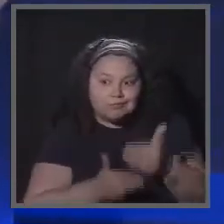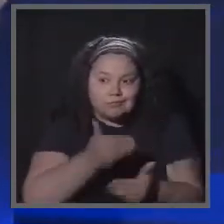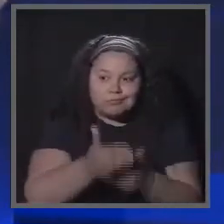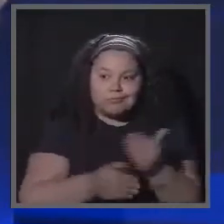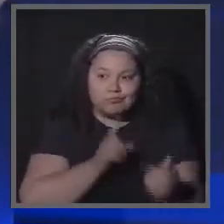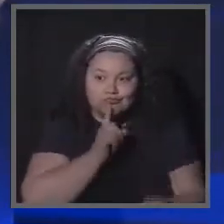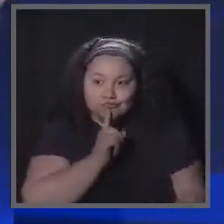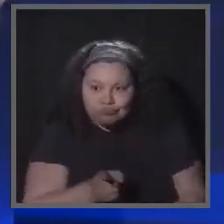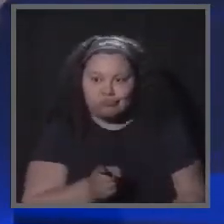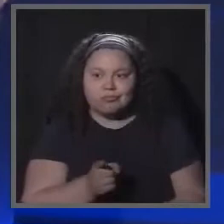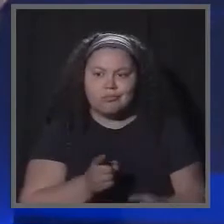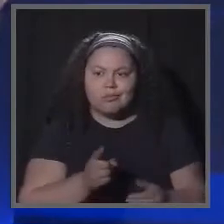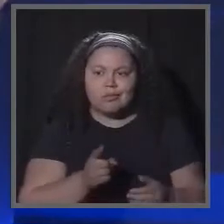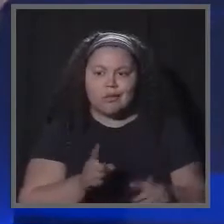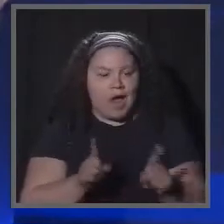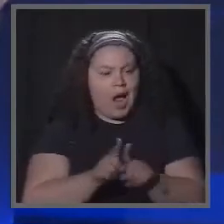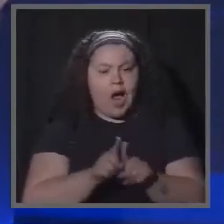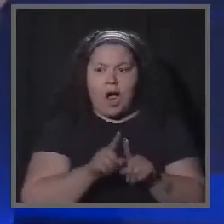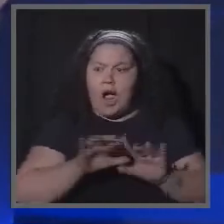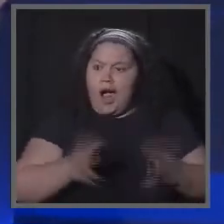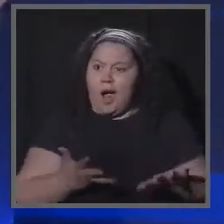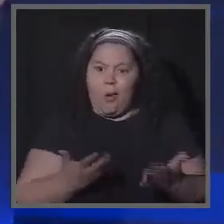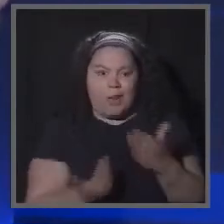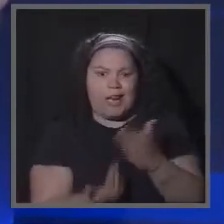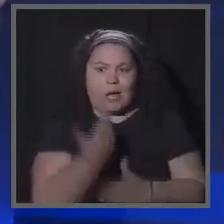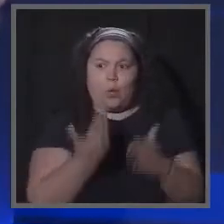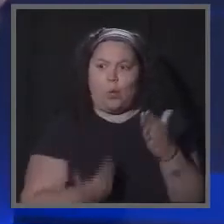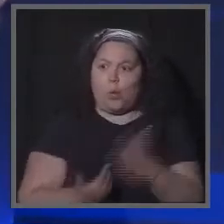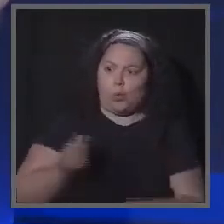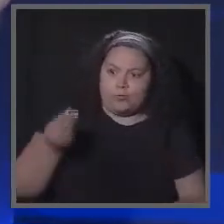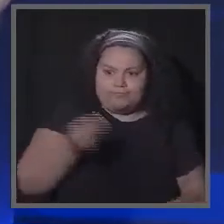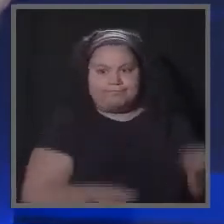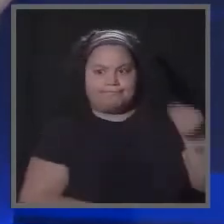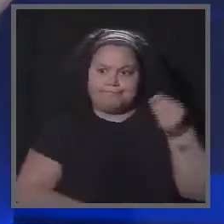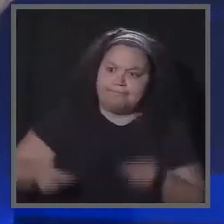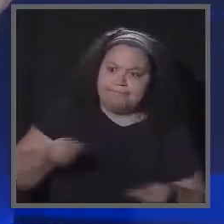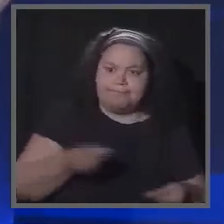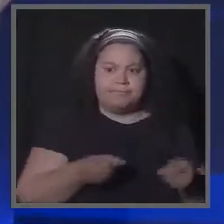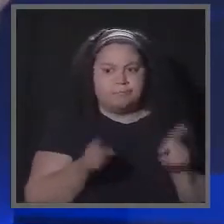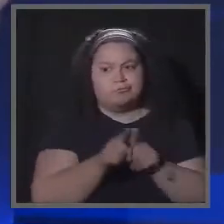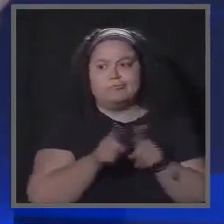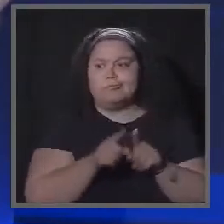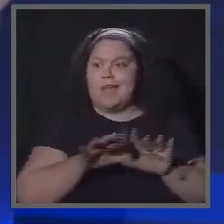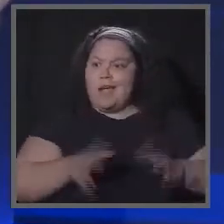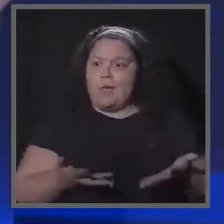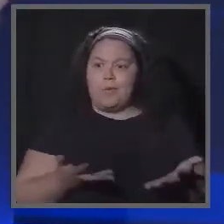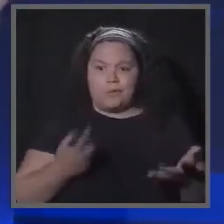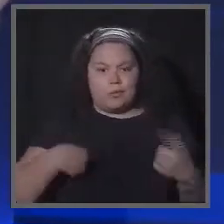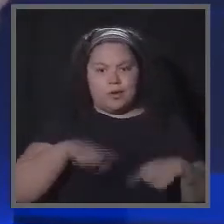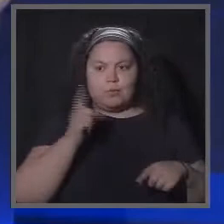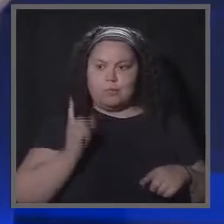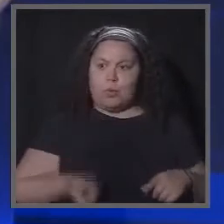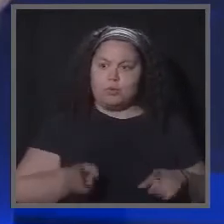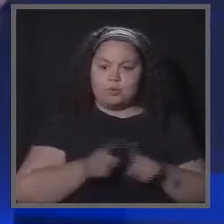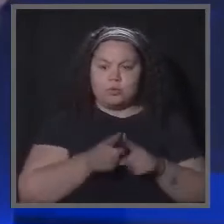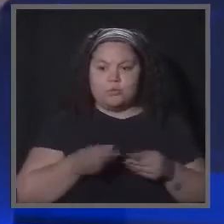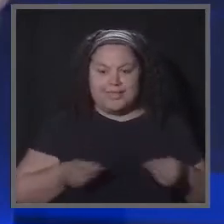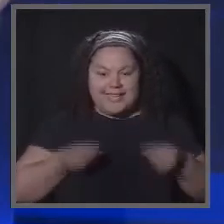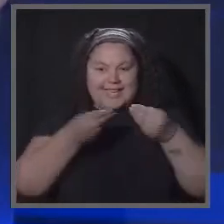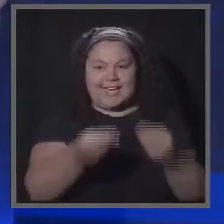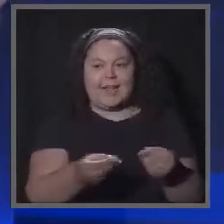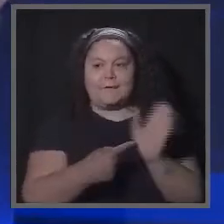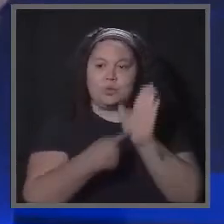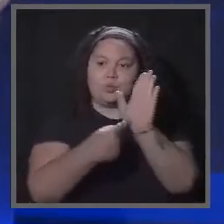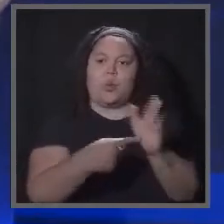and routine for cultural institutions, we should think about how we integrate this value and